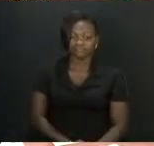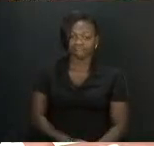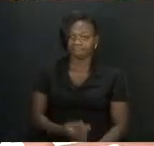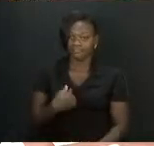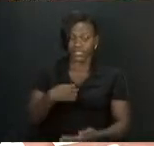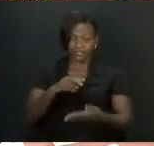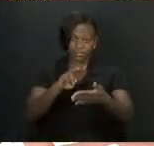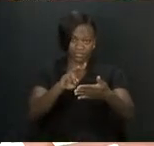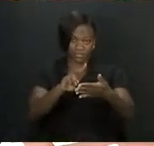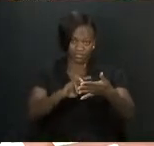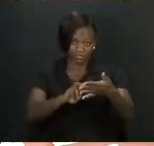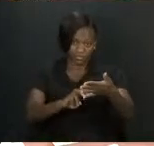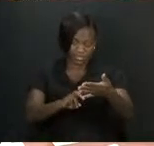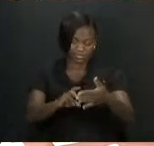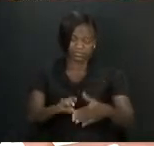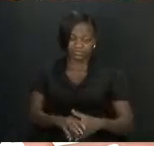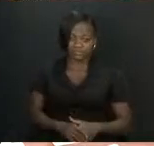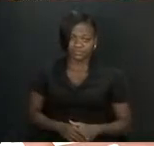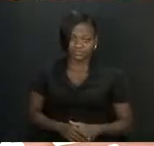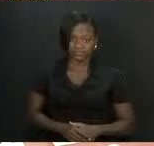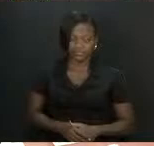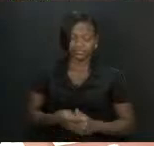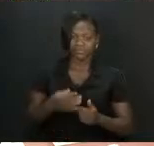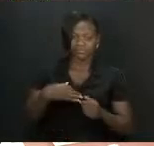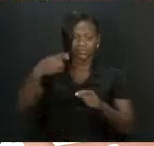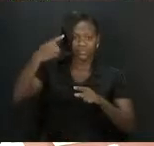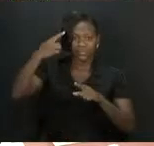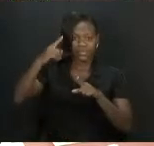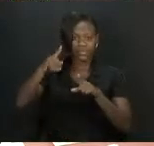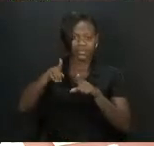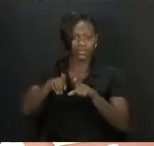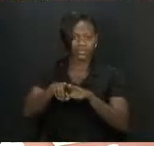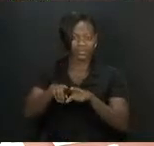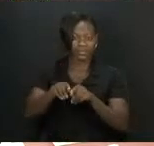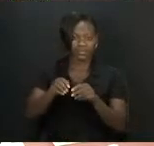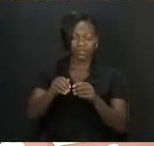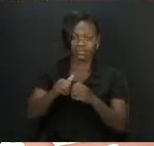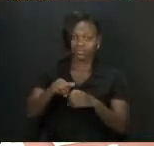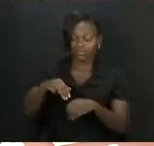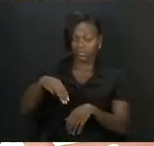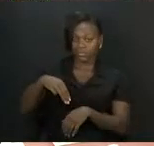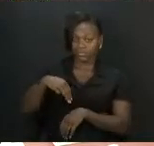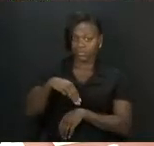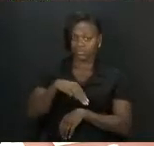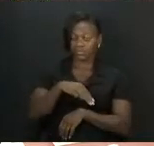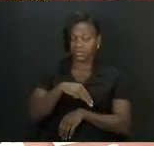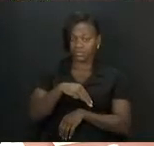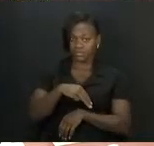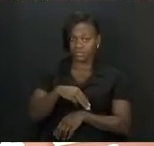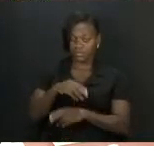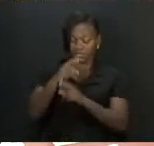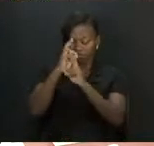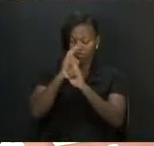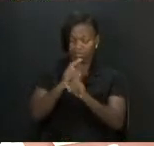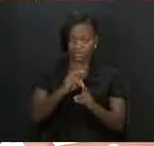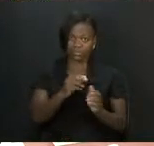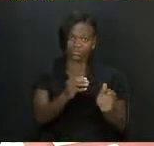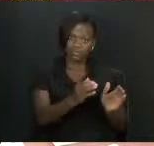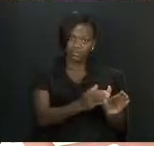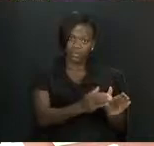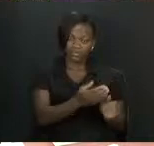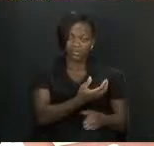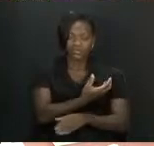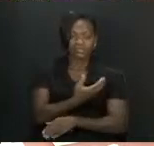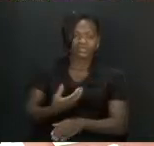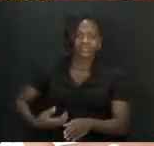read. I agree with my colleagues, the Honorable Minority Chief Whip.